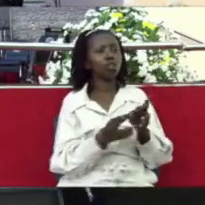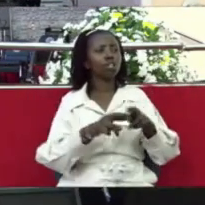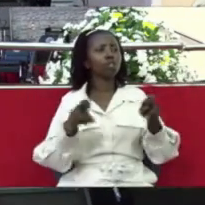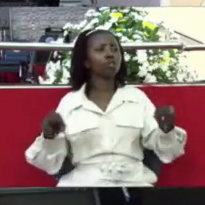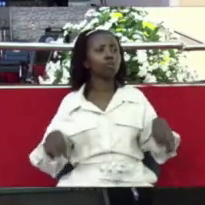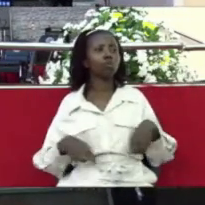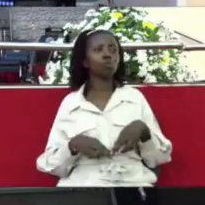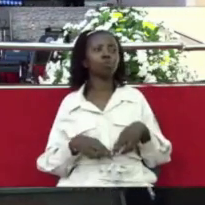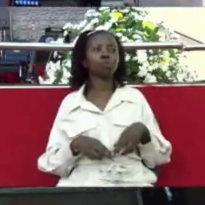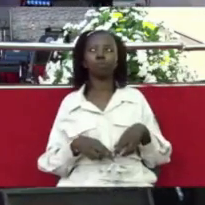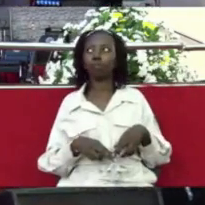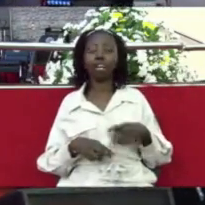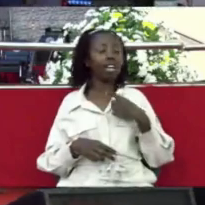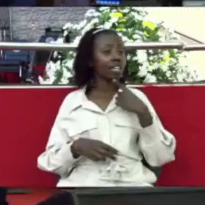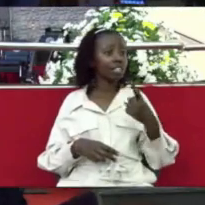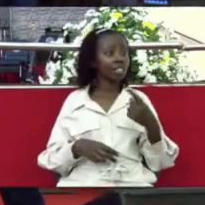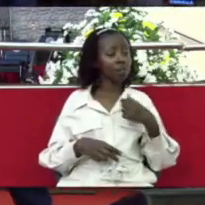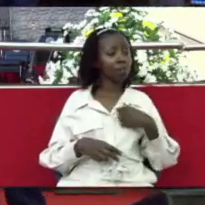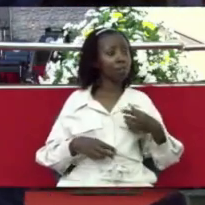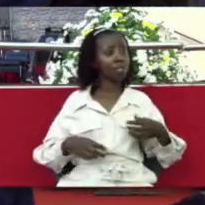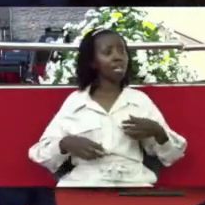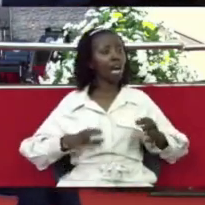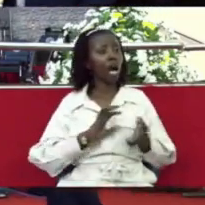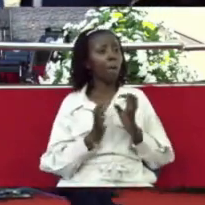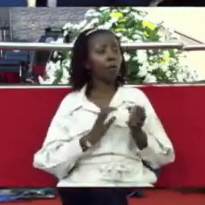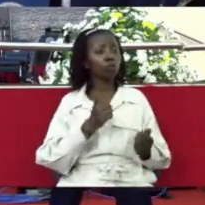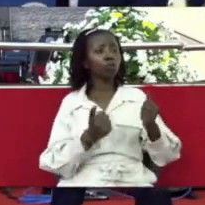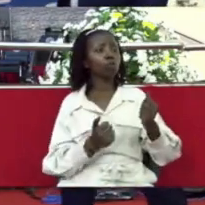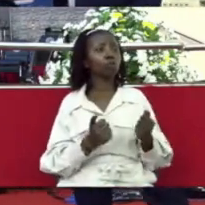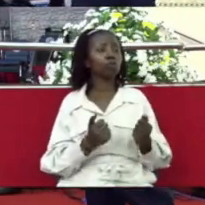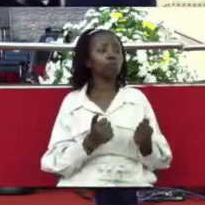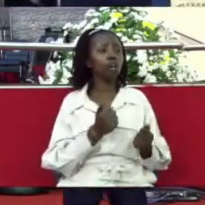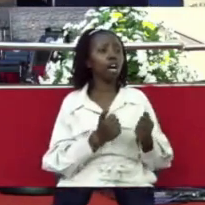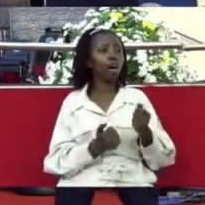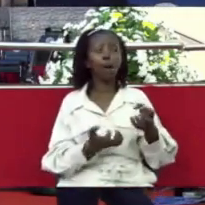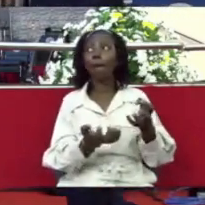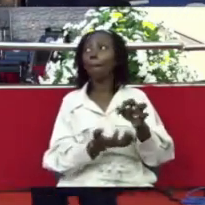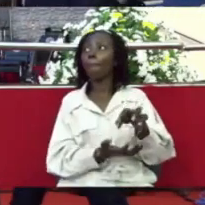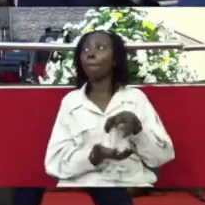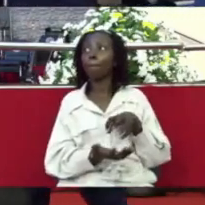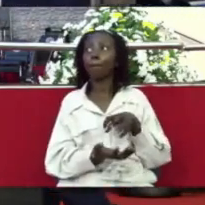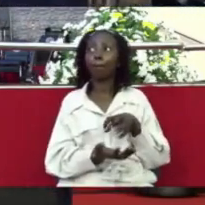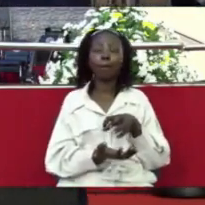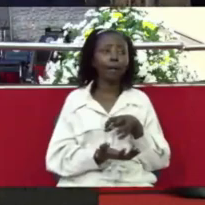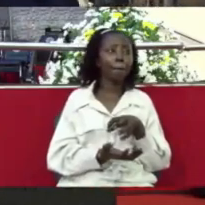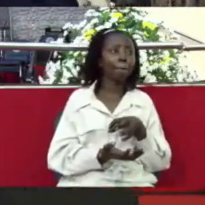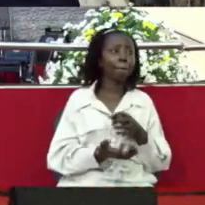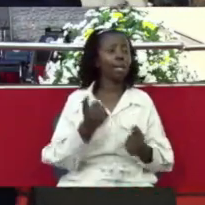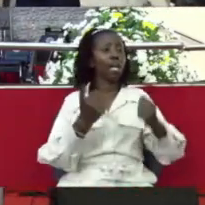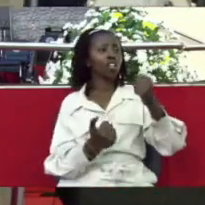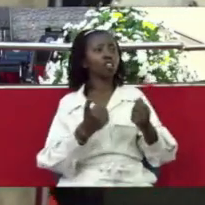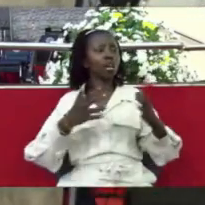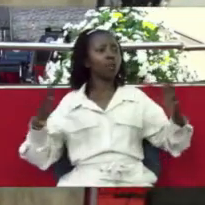kubwa la kijumla. And he said, I'm having to buy my third truck because I these two trucks that I have are not... They're